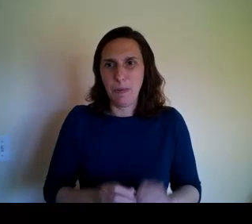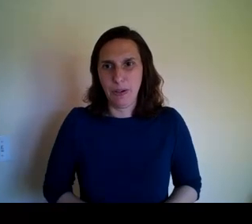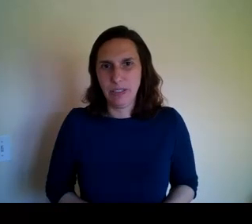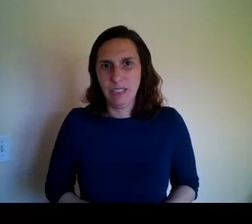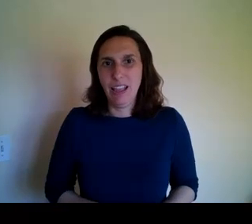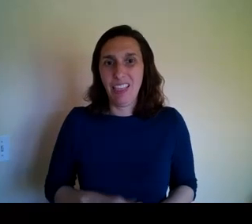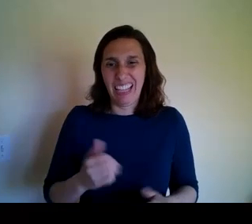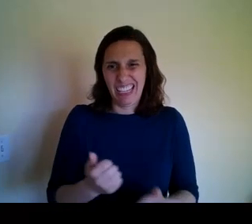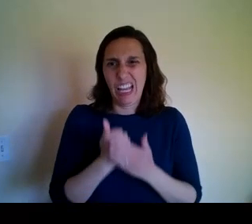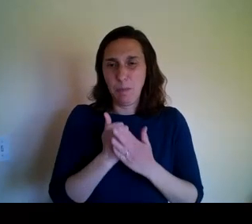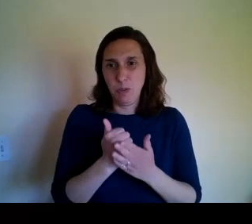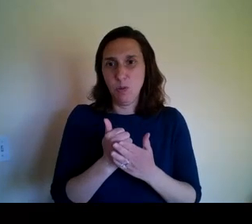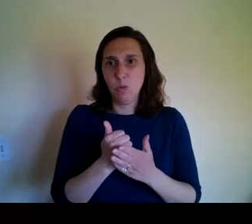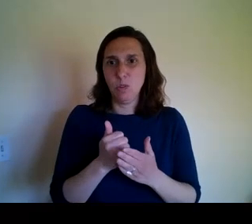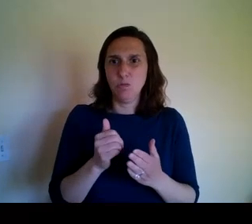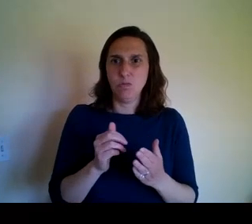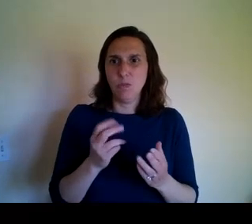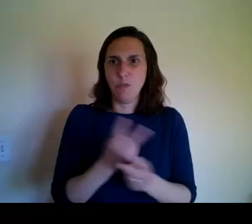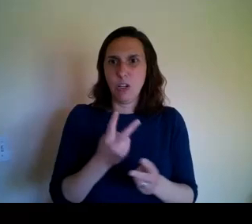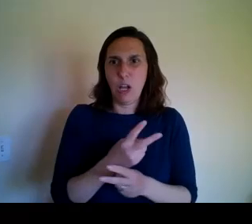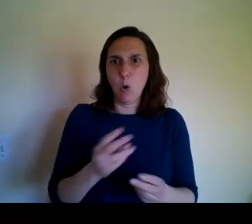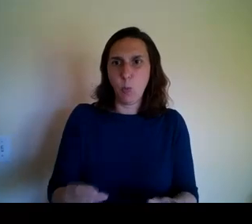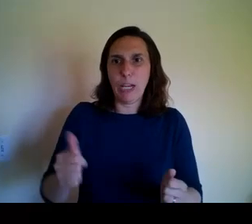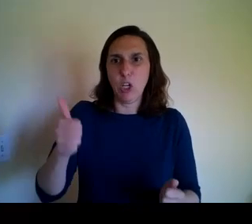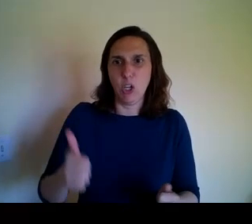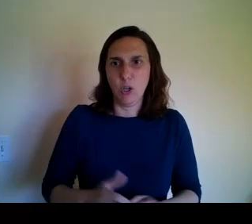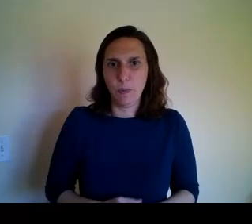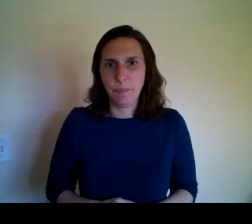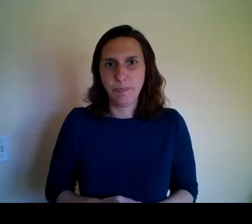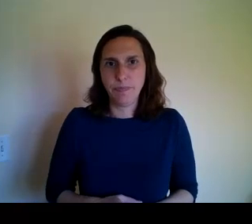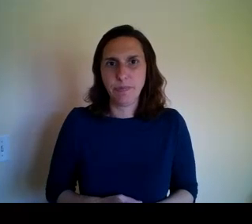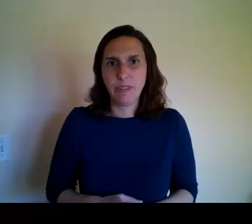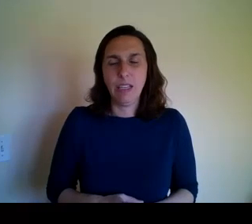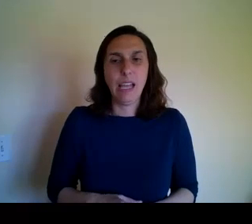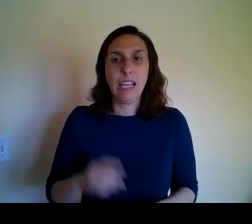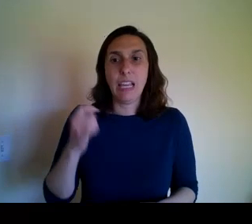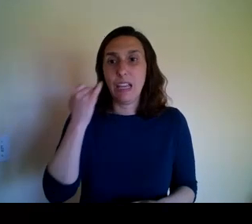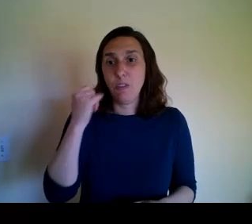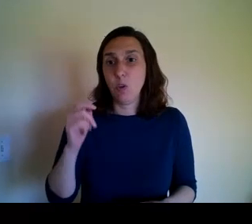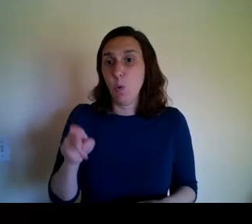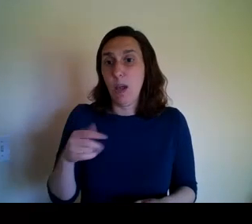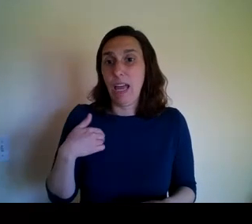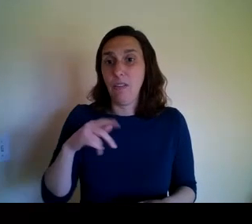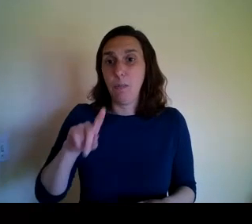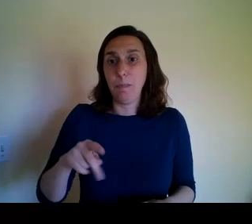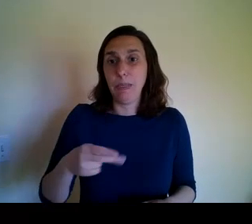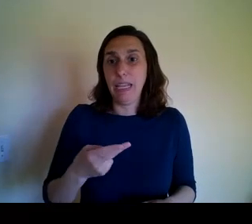quick calculations you can do, especially when you're using log-based things like pH values.